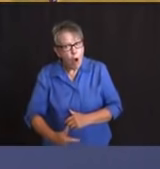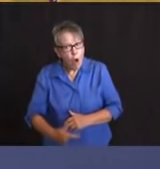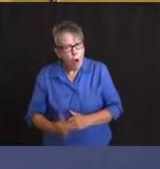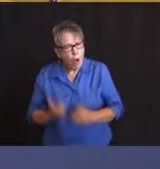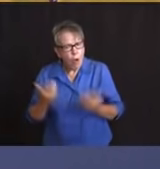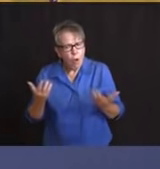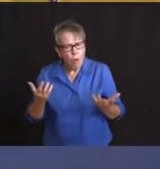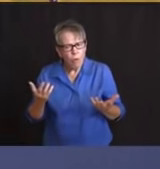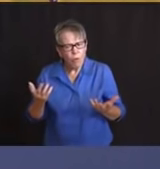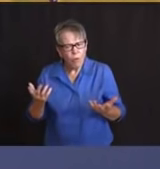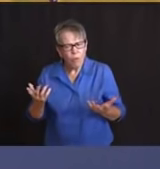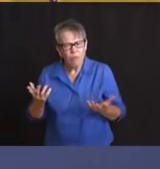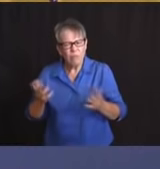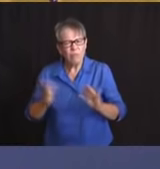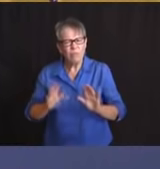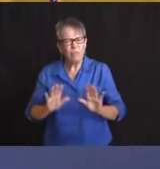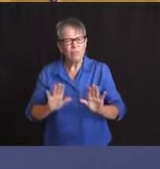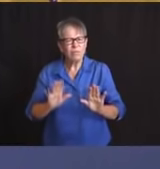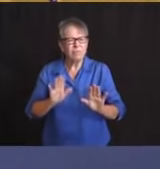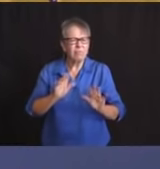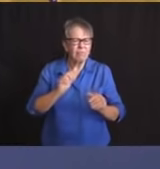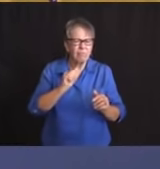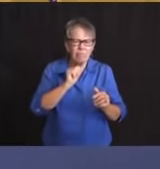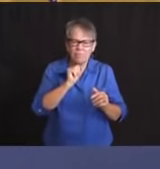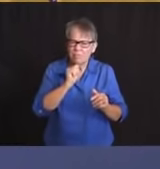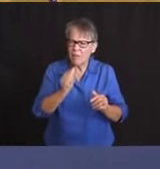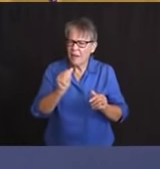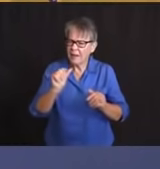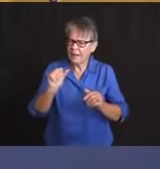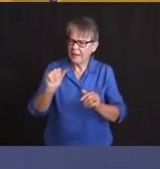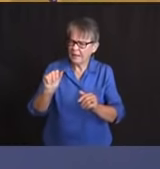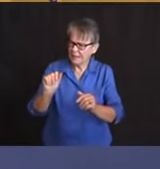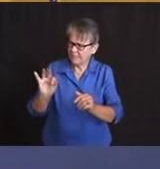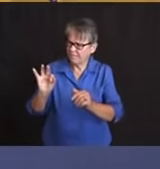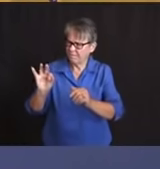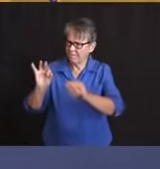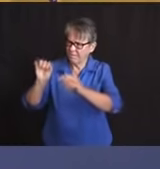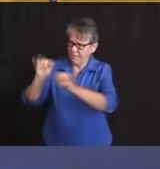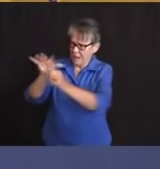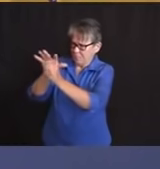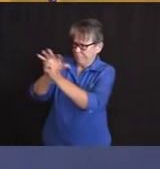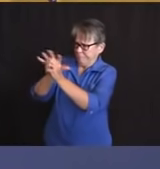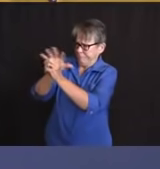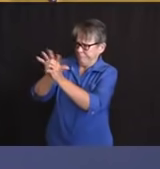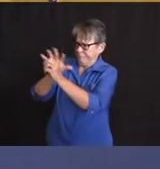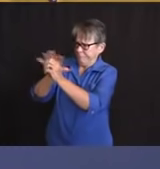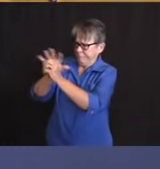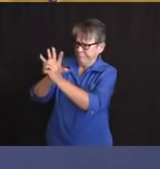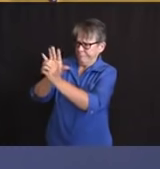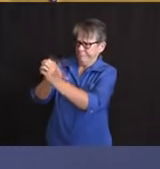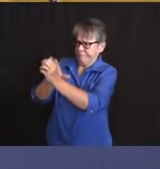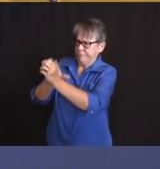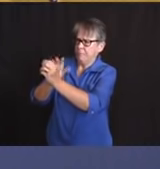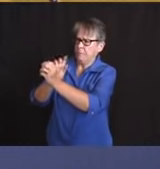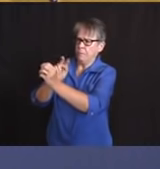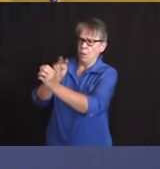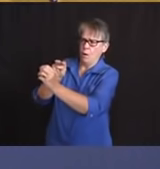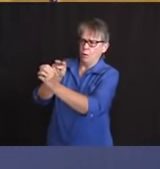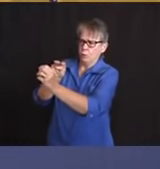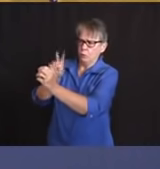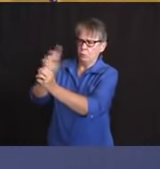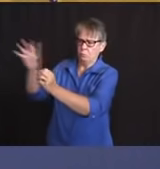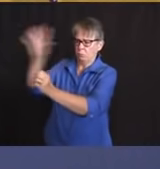without getting into the great amount of details, Matt, you may want to weigh in. I think the answer is yes. If it's an unmanned, it's like a house